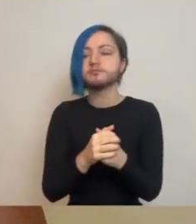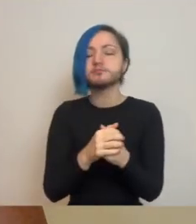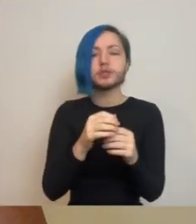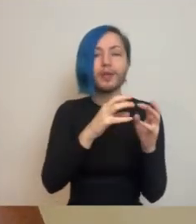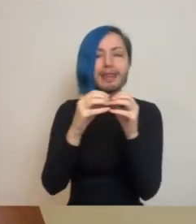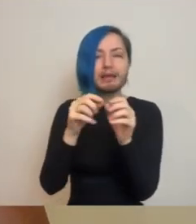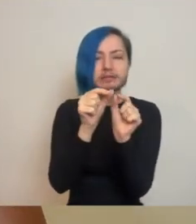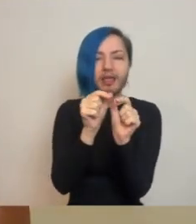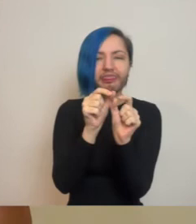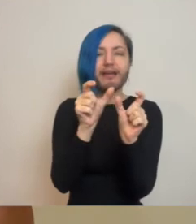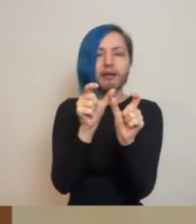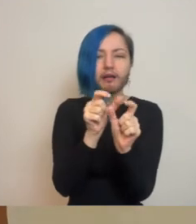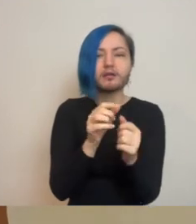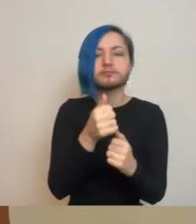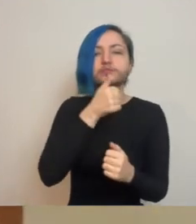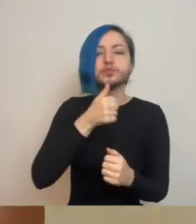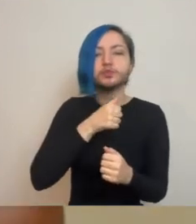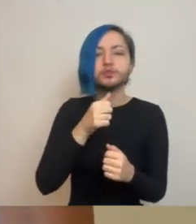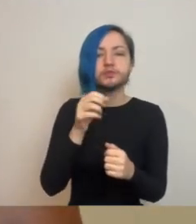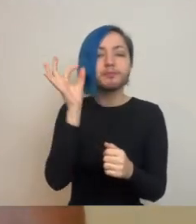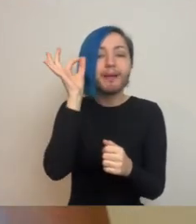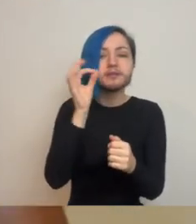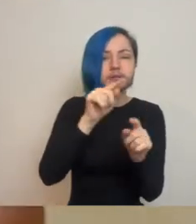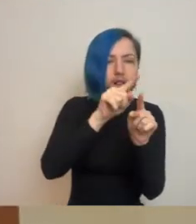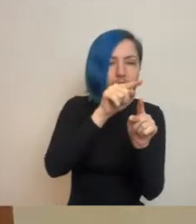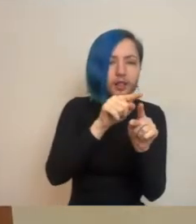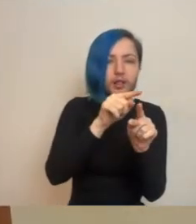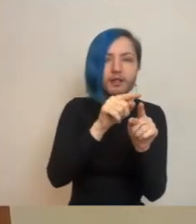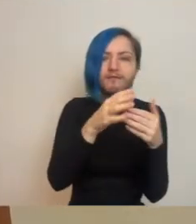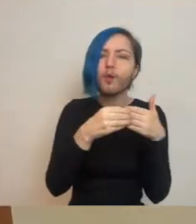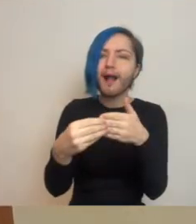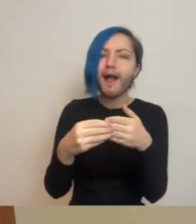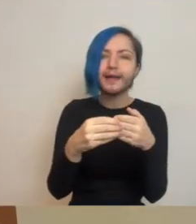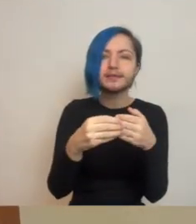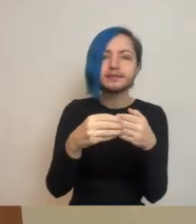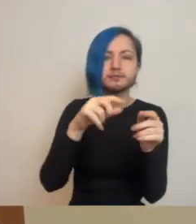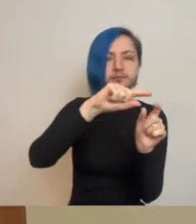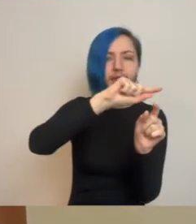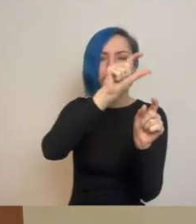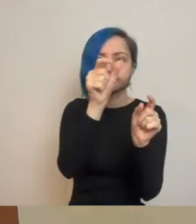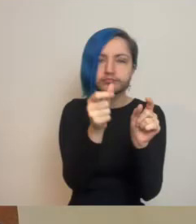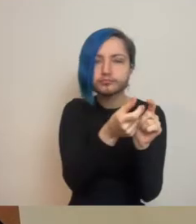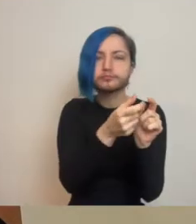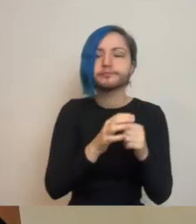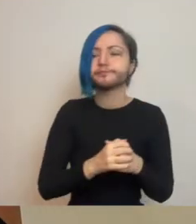the letters using the pencil lines underneath to trace.